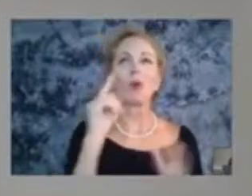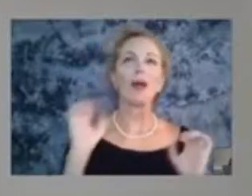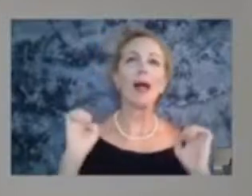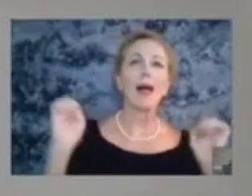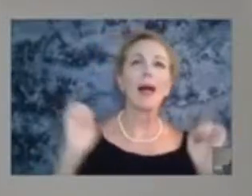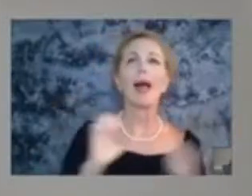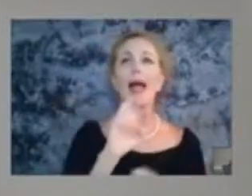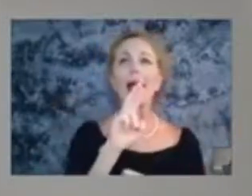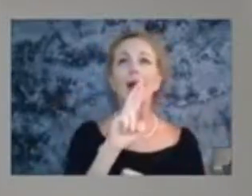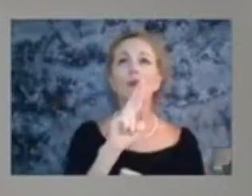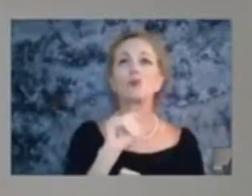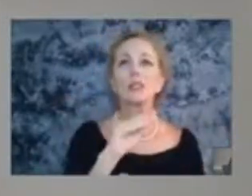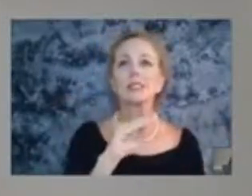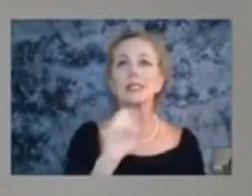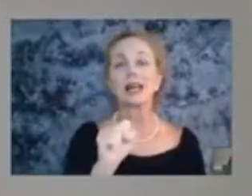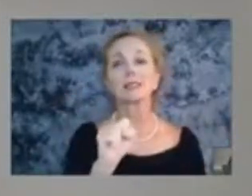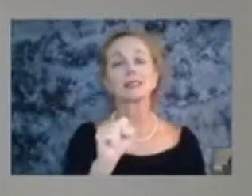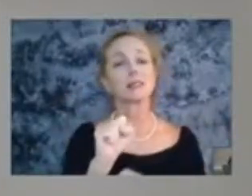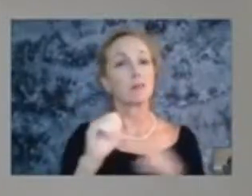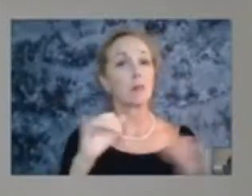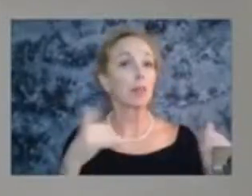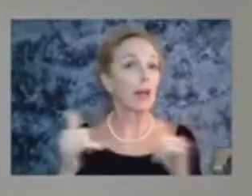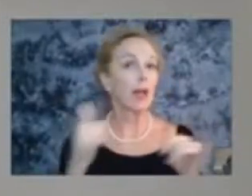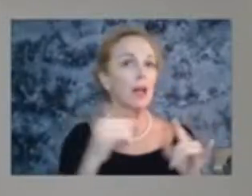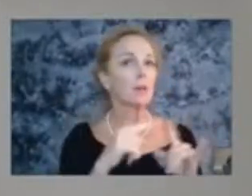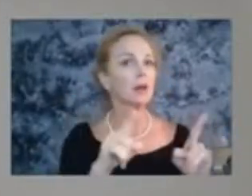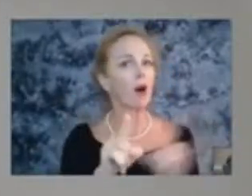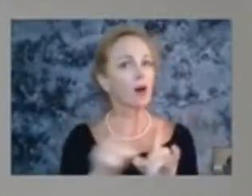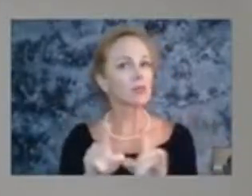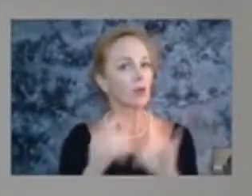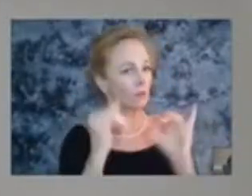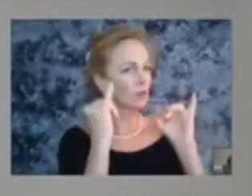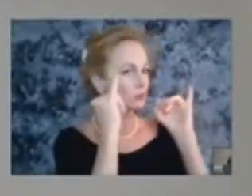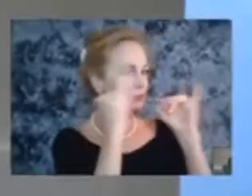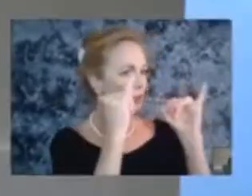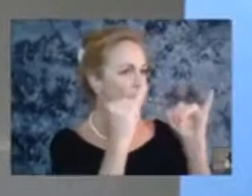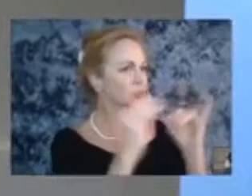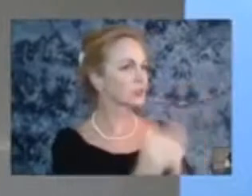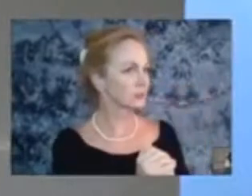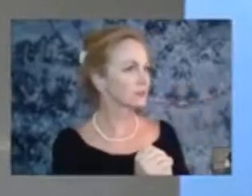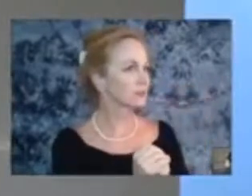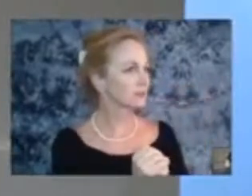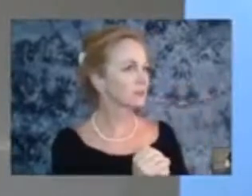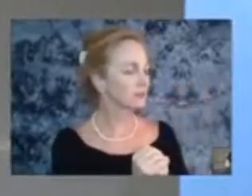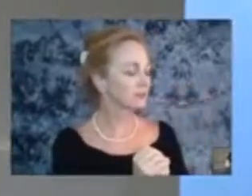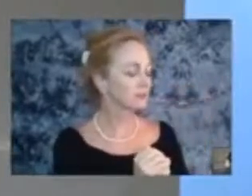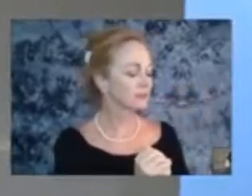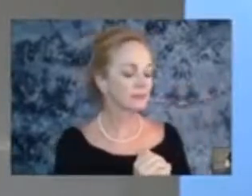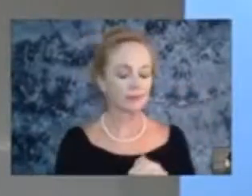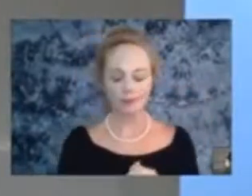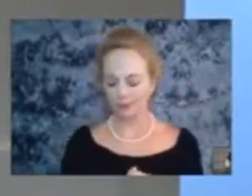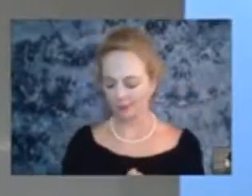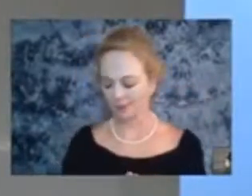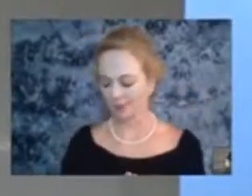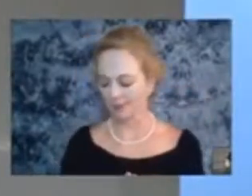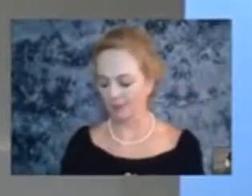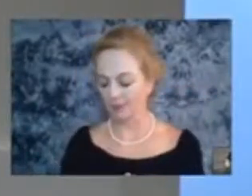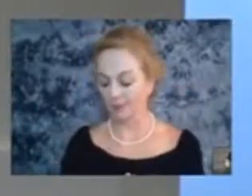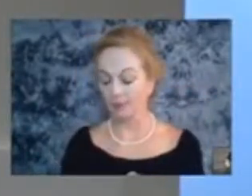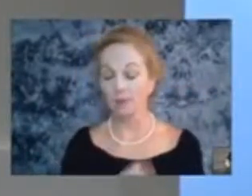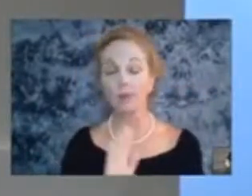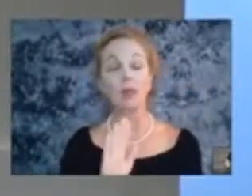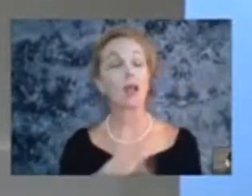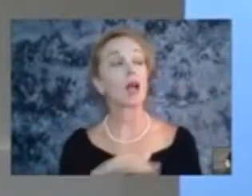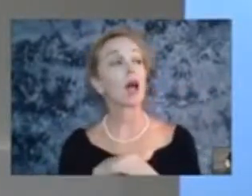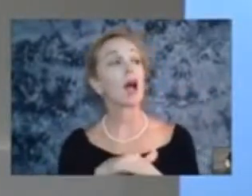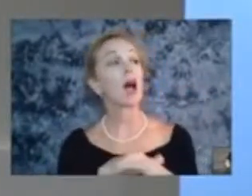as well. Okay. And my final question is regarding some phone calls that I received just this morning from